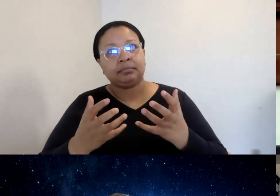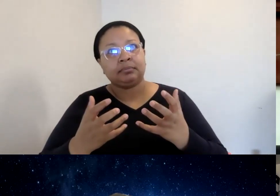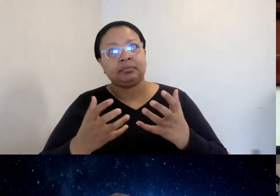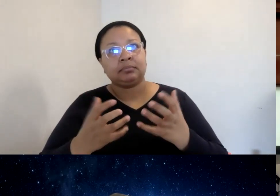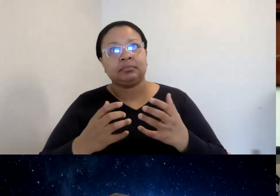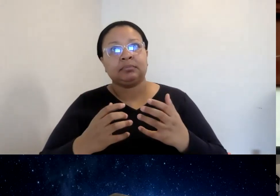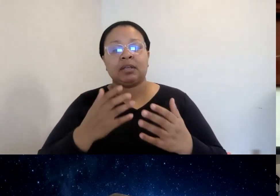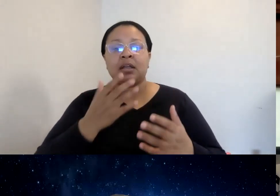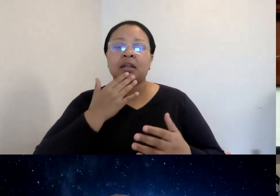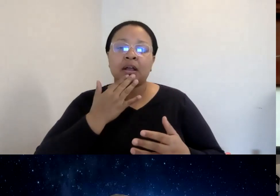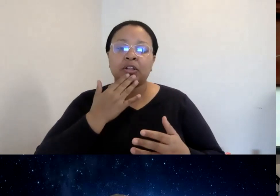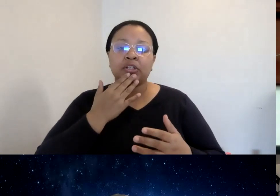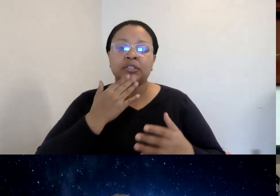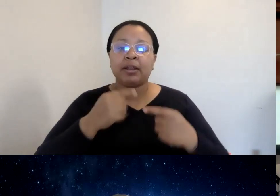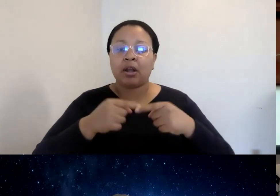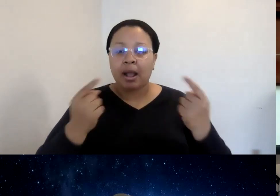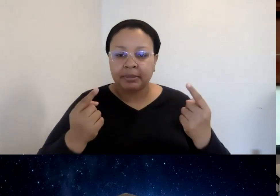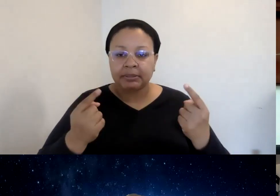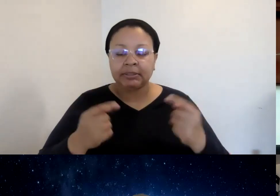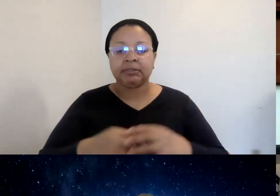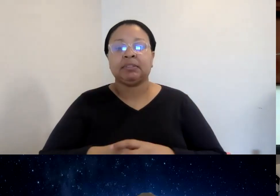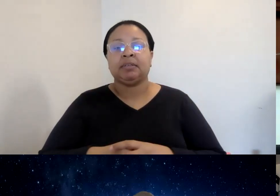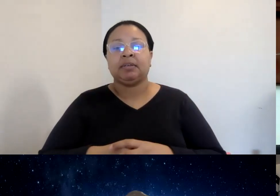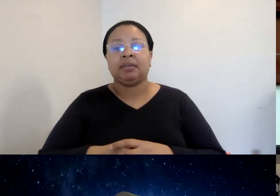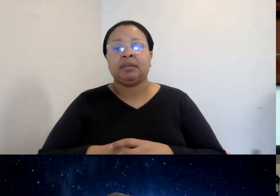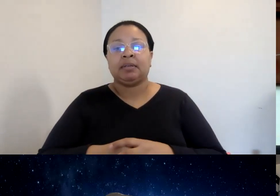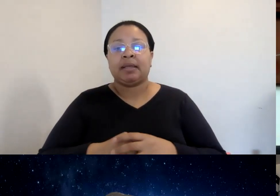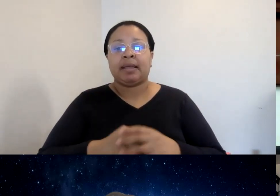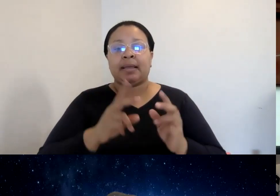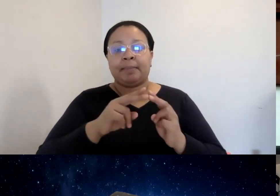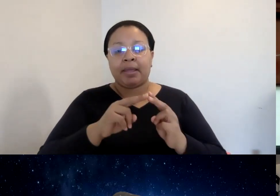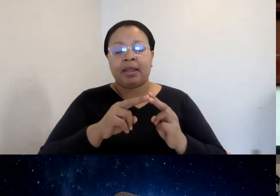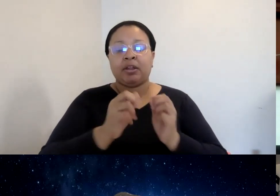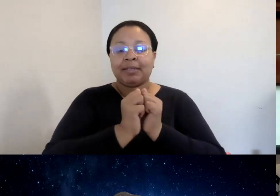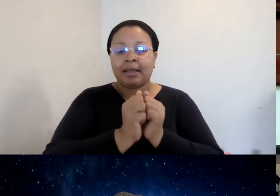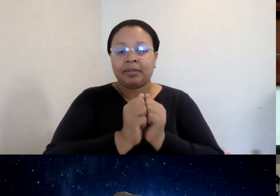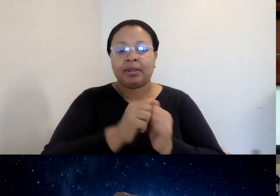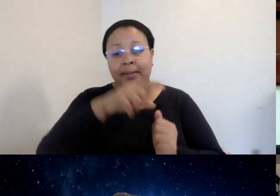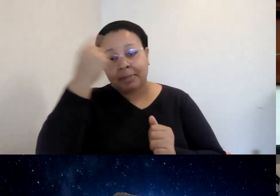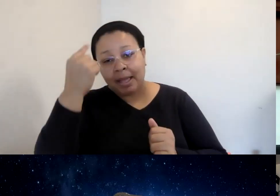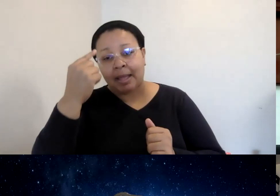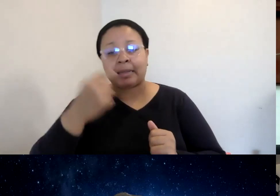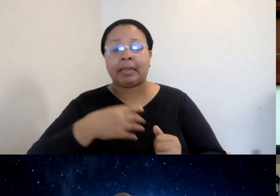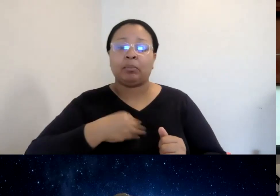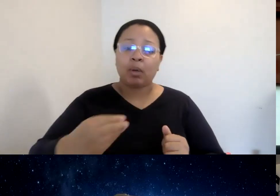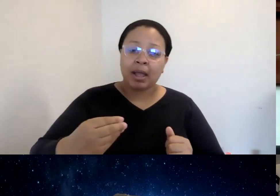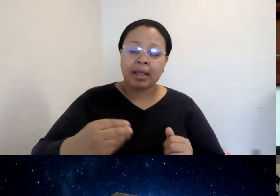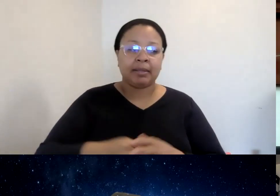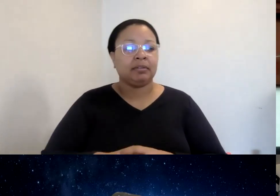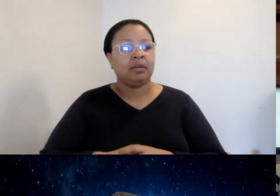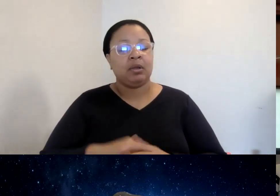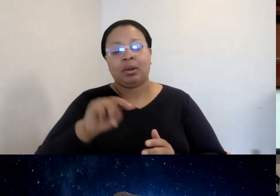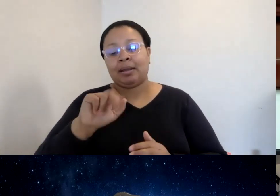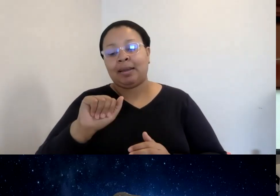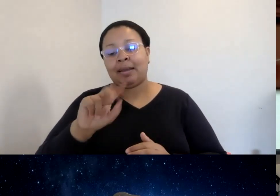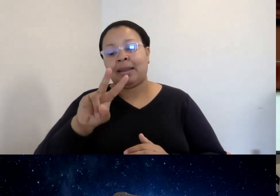contrasting colors that pair well together, like black and white, or like a navy blue and like a soft